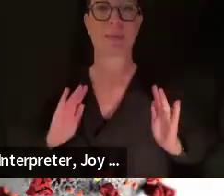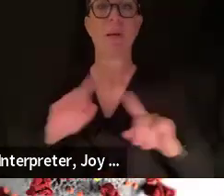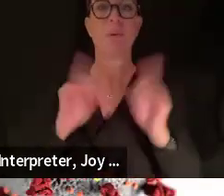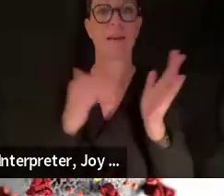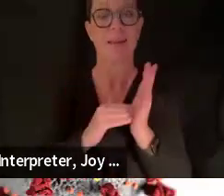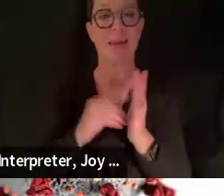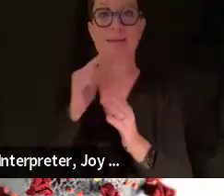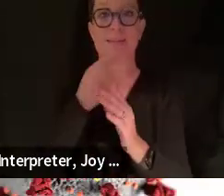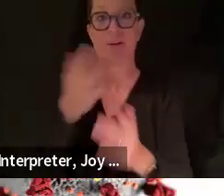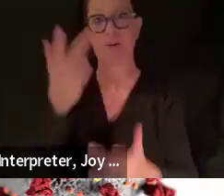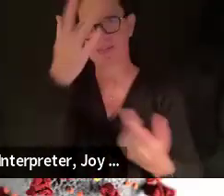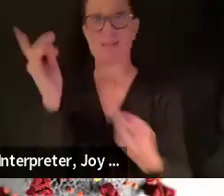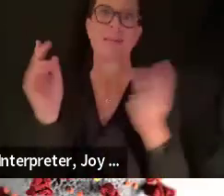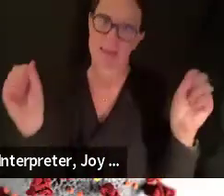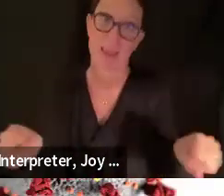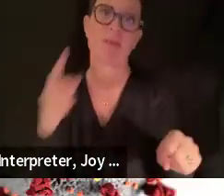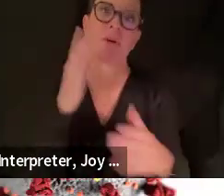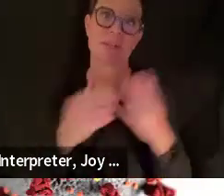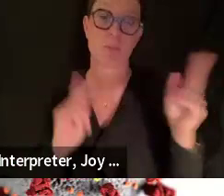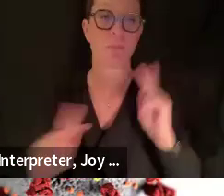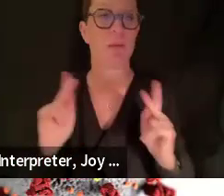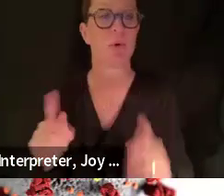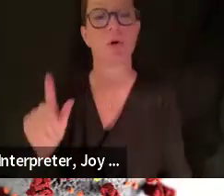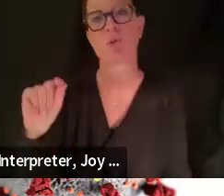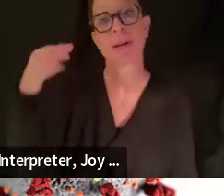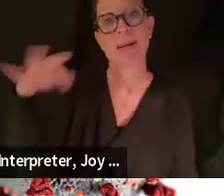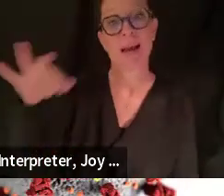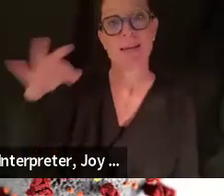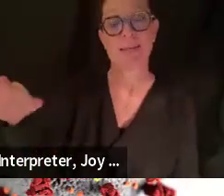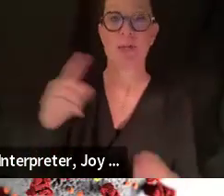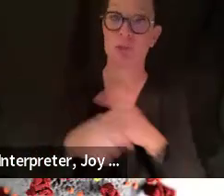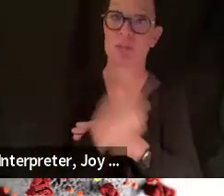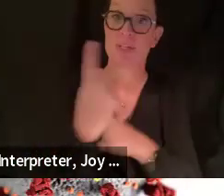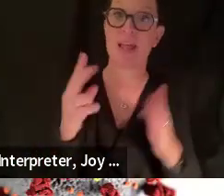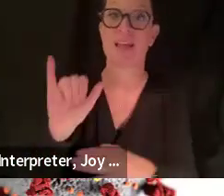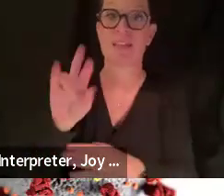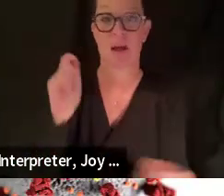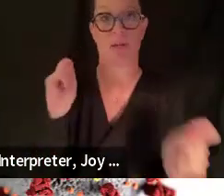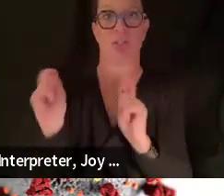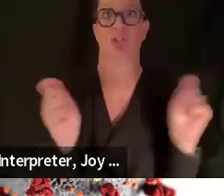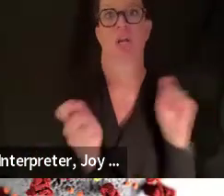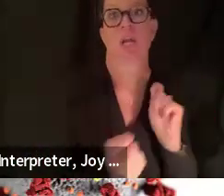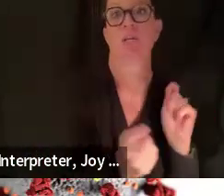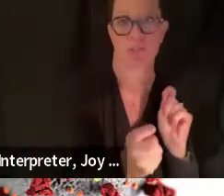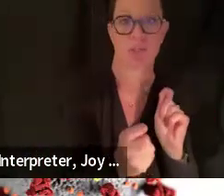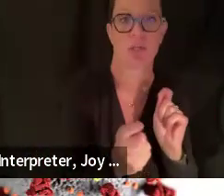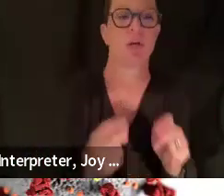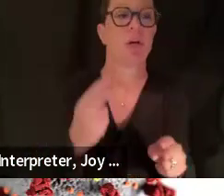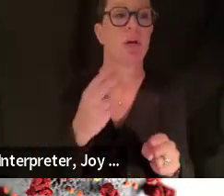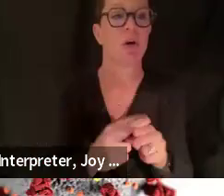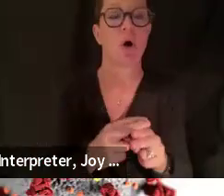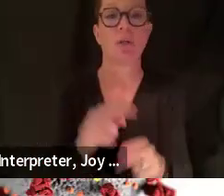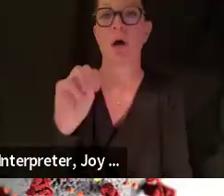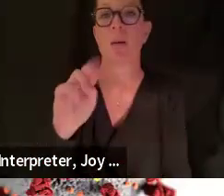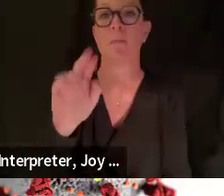serious illness in some people. Since 2019, the virus has changed many times, also known as